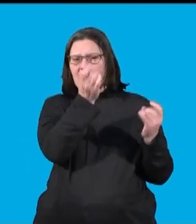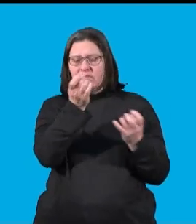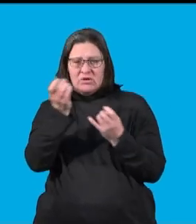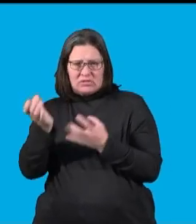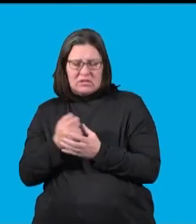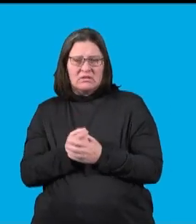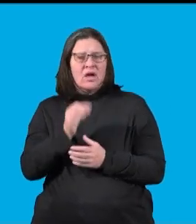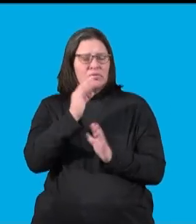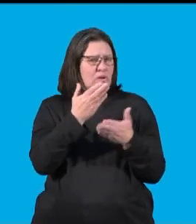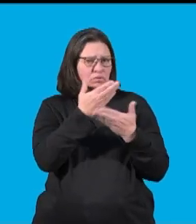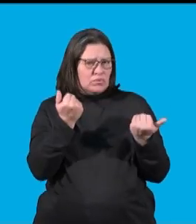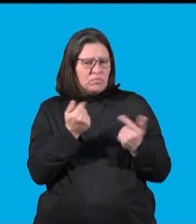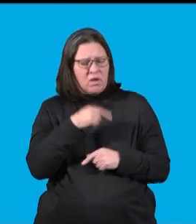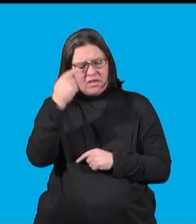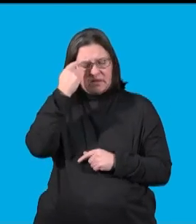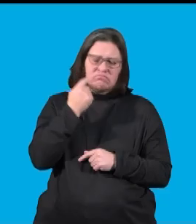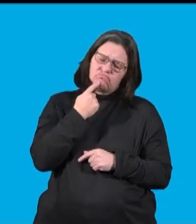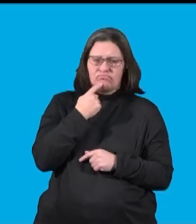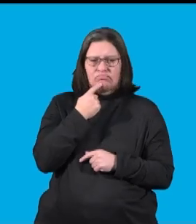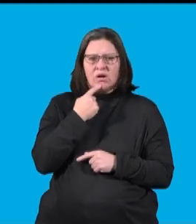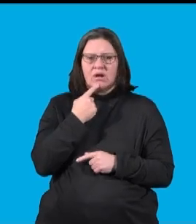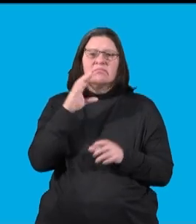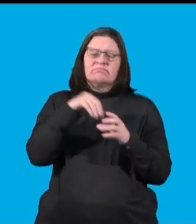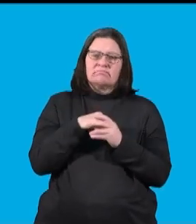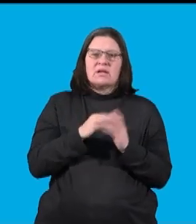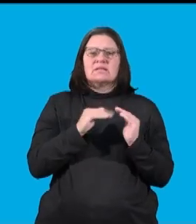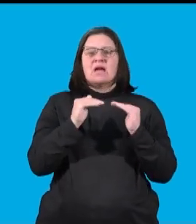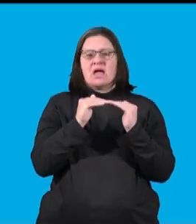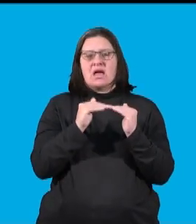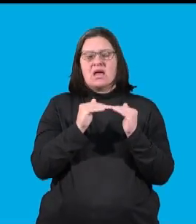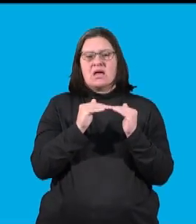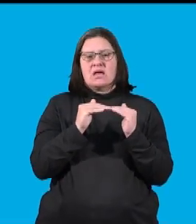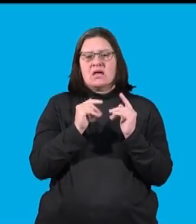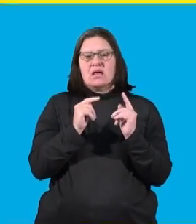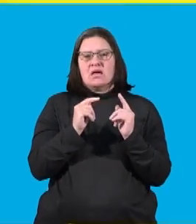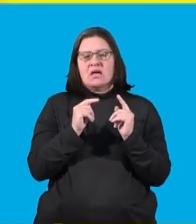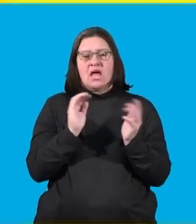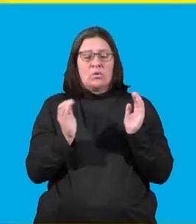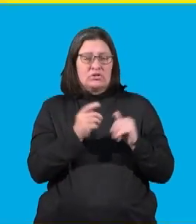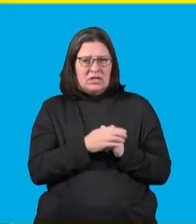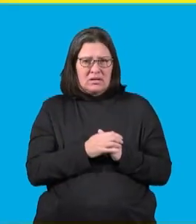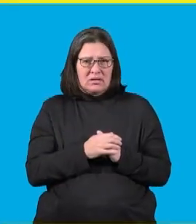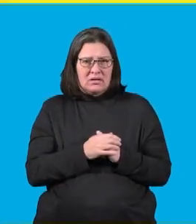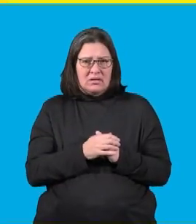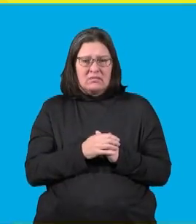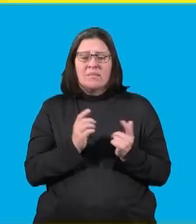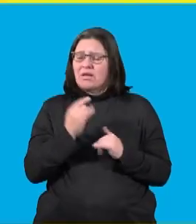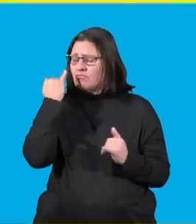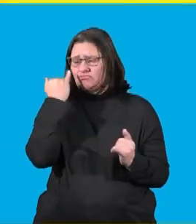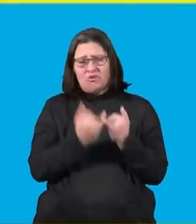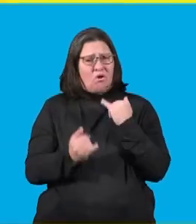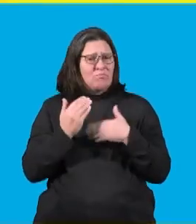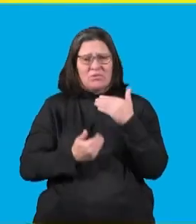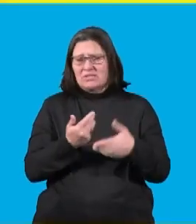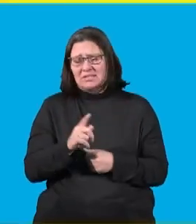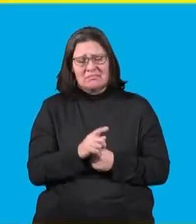bits of information and they've got 3 unknowns and they think, oh, well, let's go into simultaneous equations. That's going to be a very,